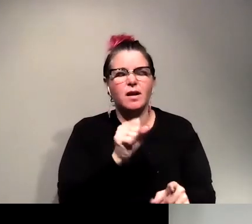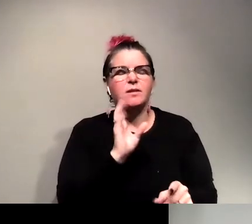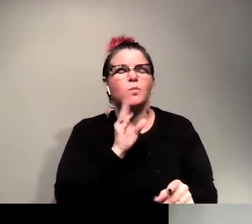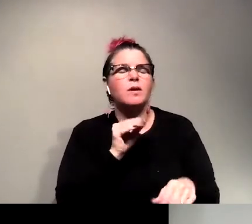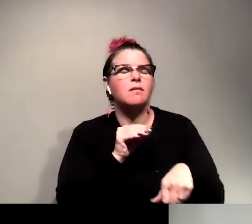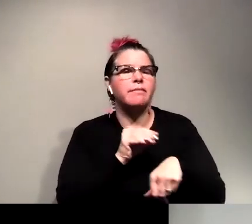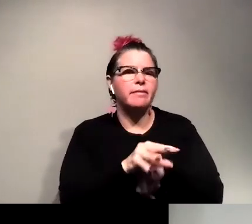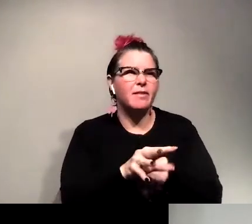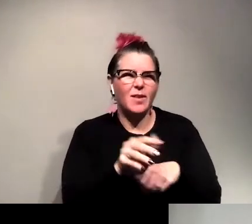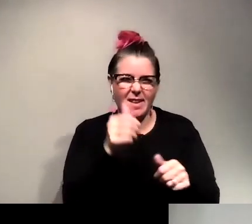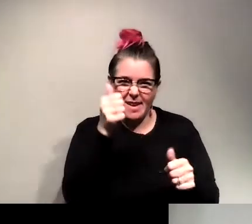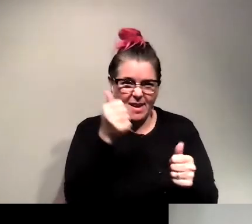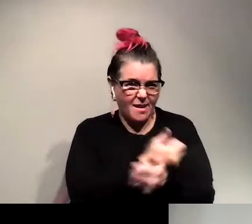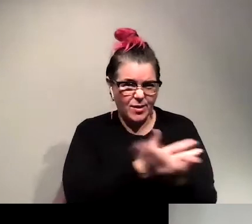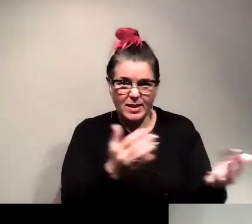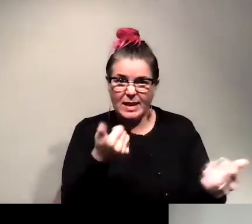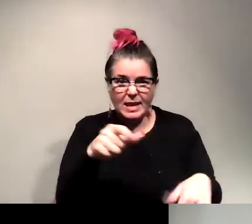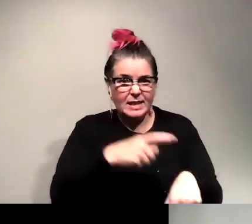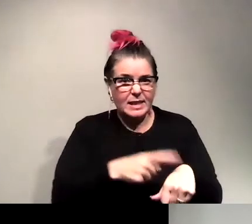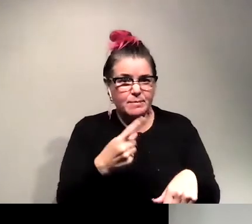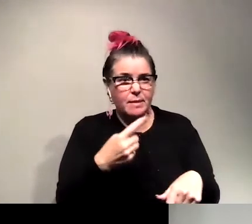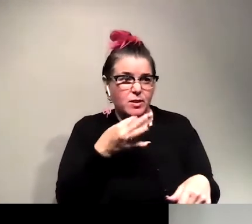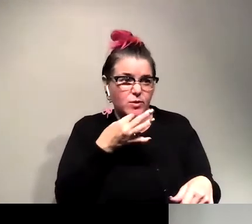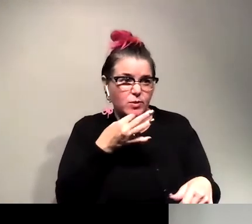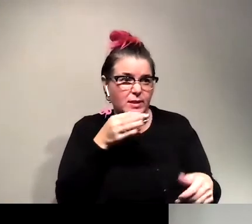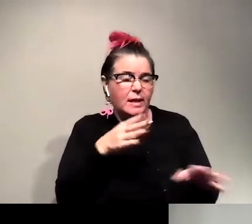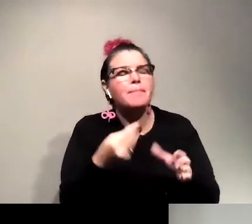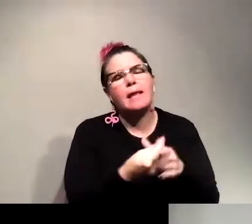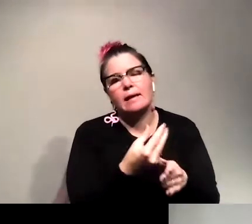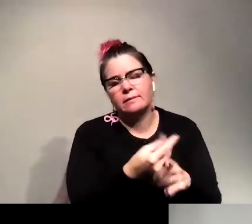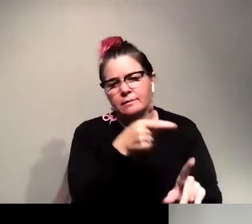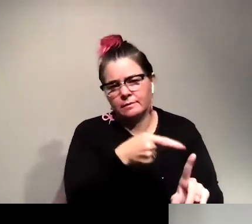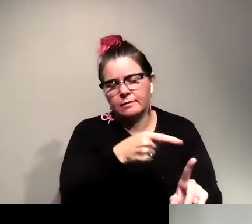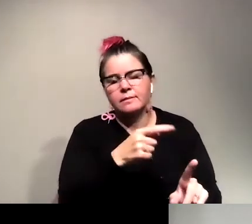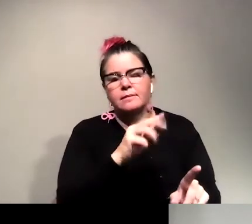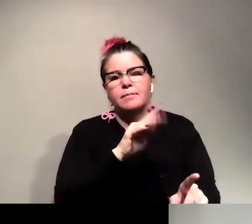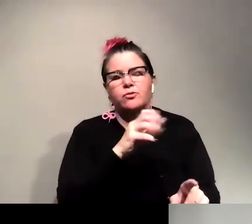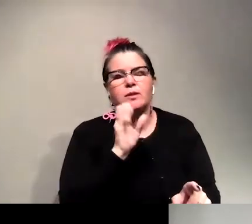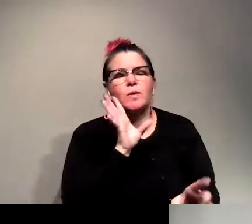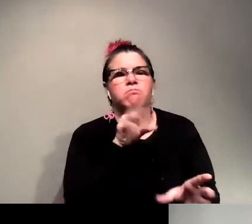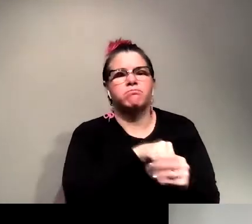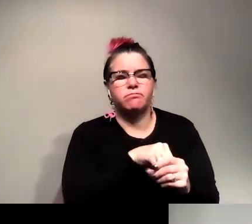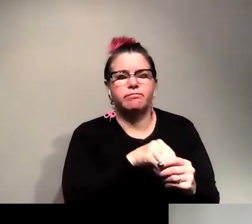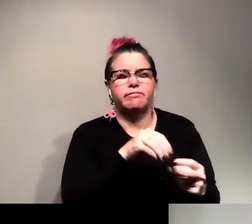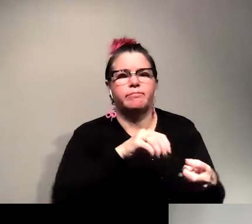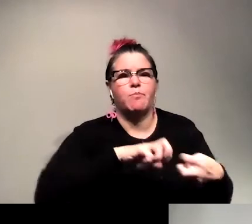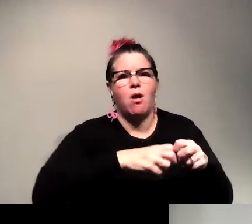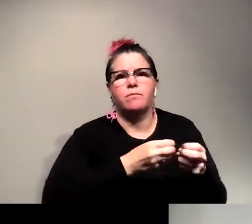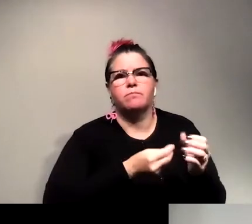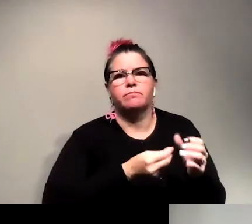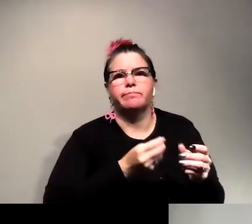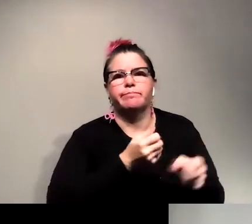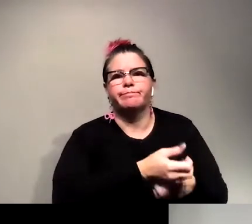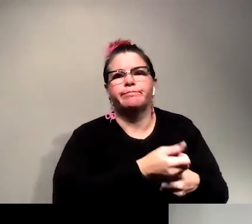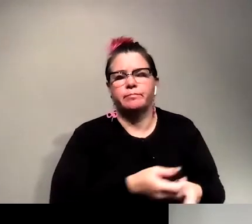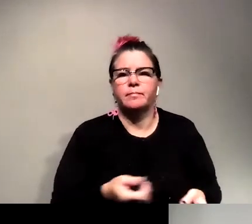much everything. Anytime something's getting close to death as far as a plant, botrytis is getting in there and it's causing issues. For folks